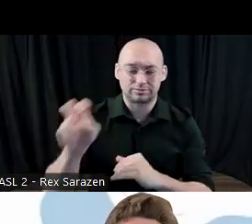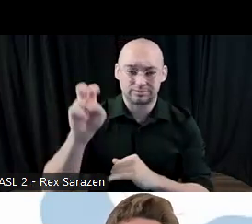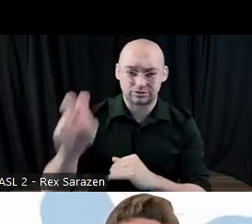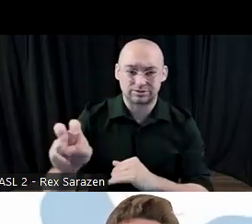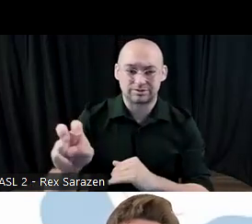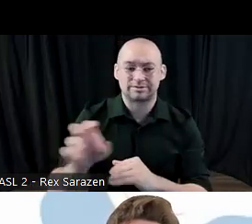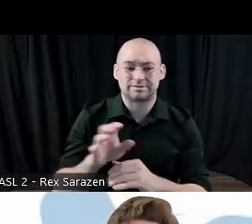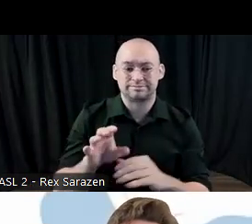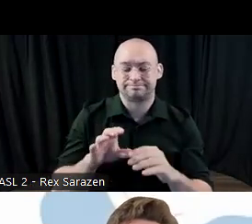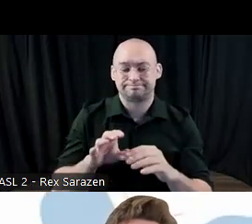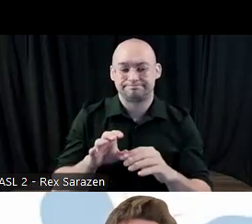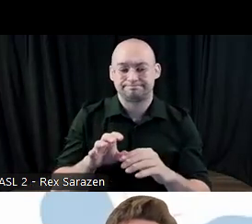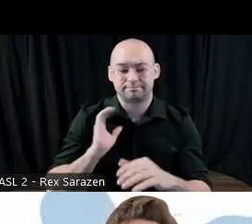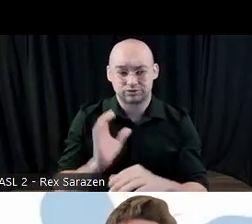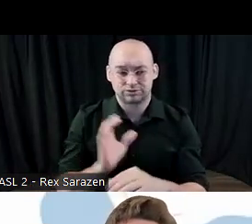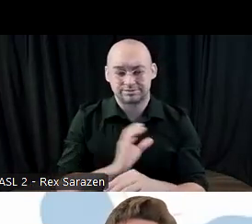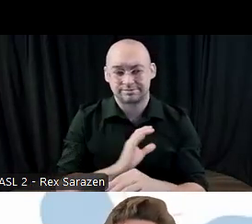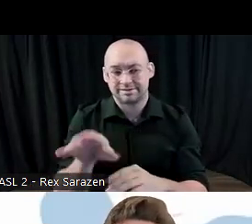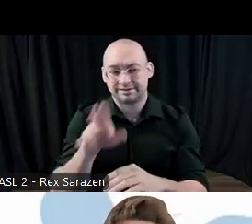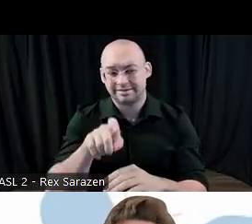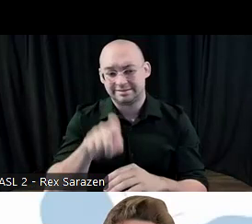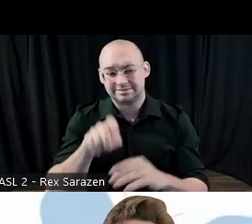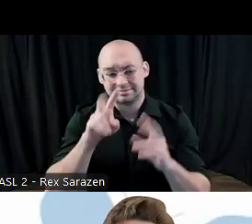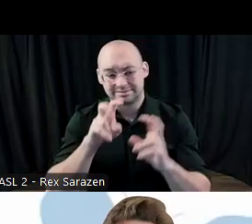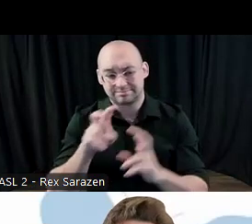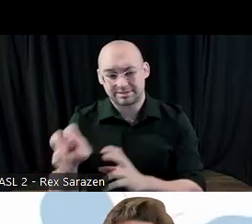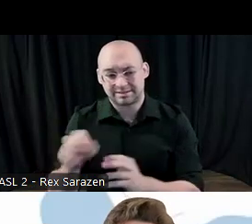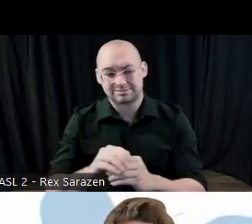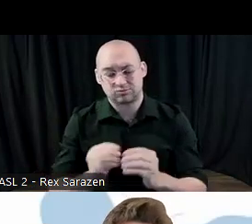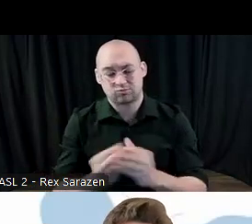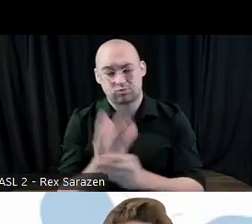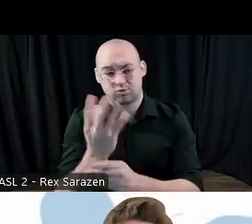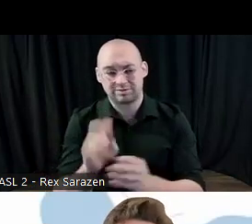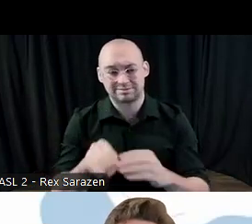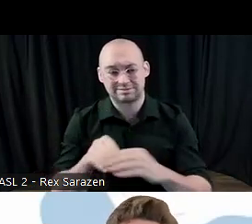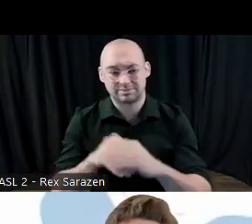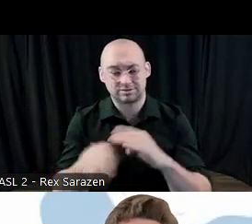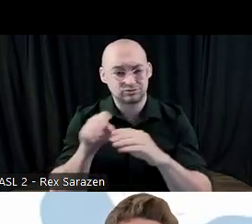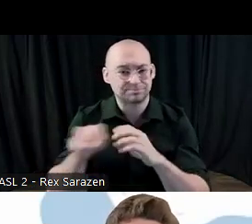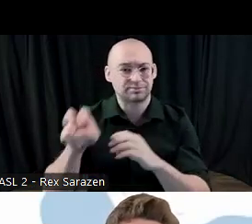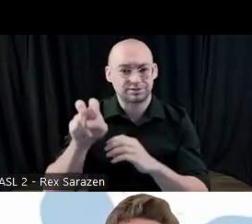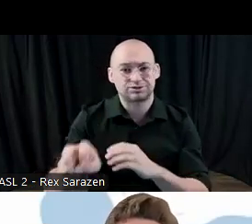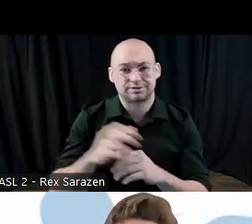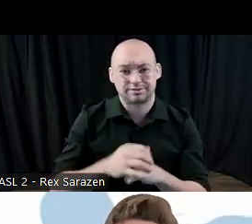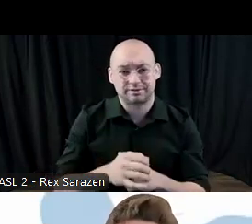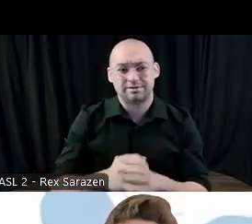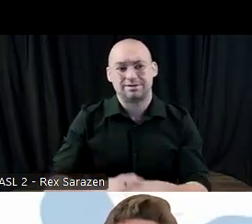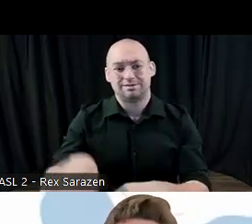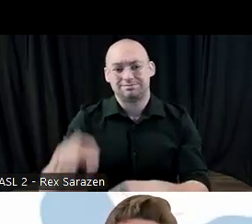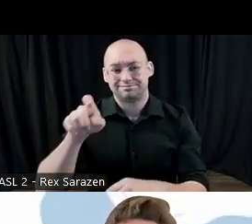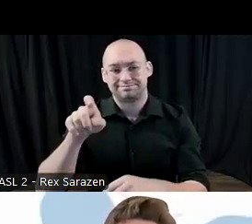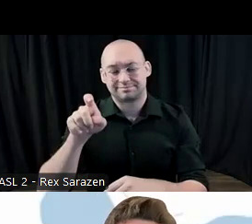Commission needs assessment to expand and improve accessible transportation, and establishing a statutory framework